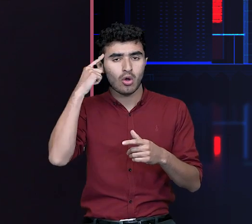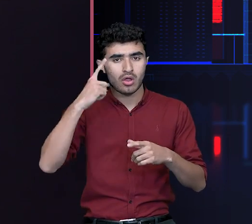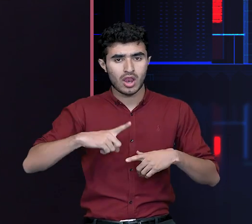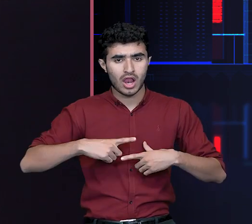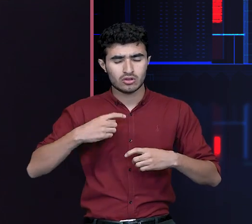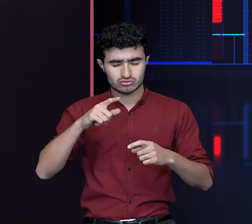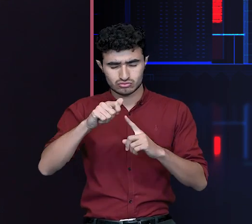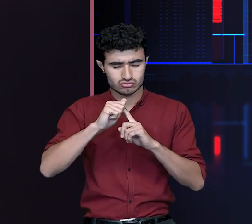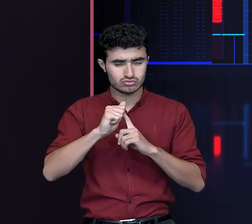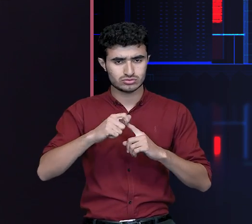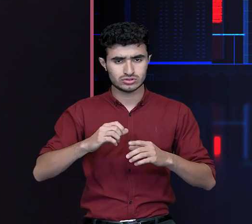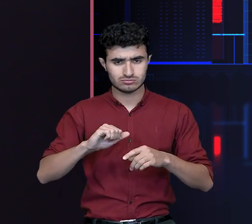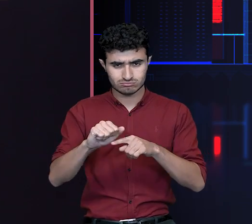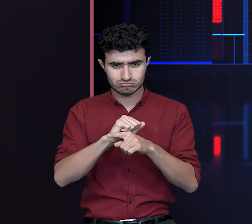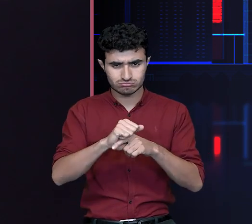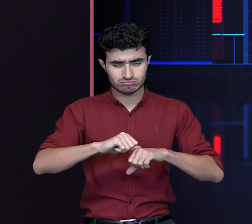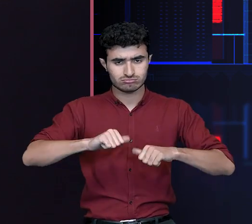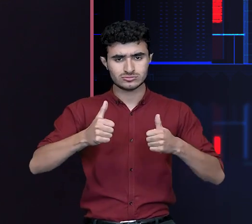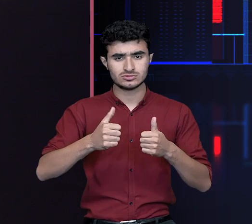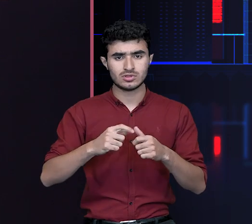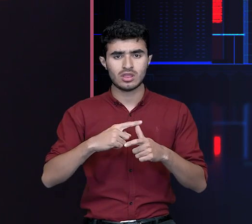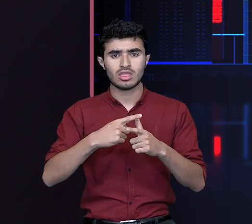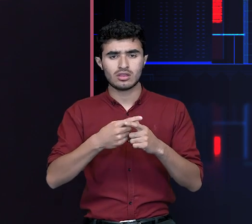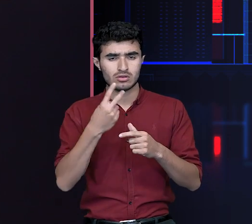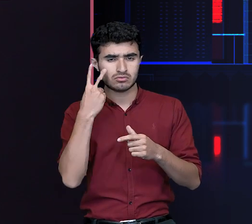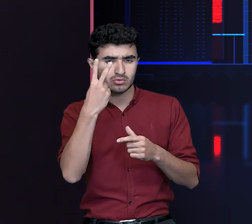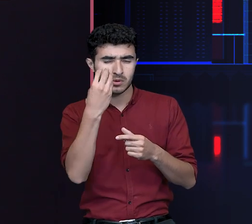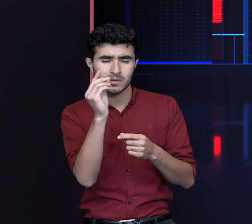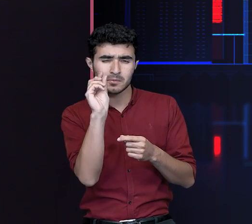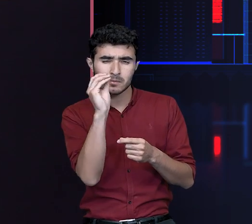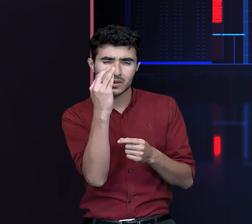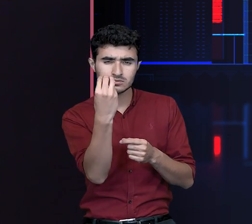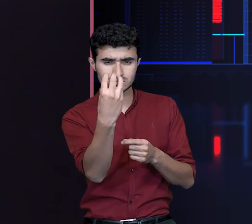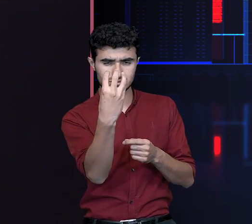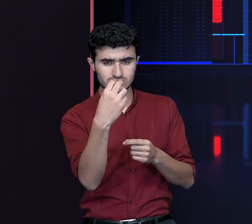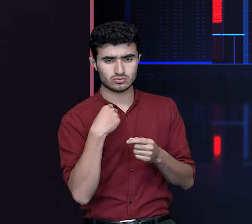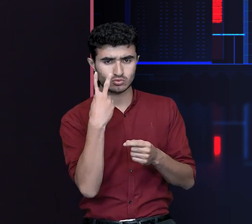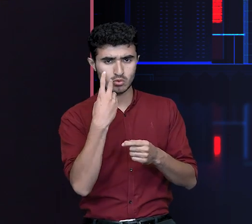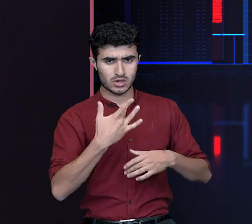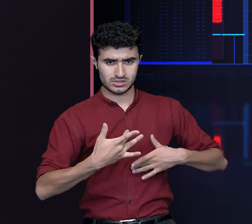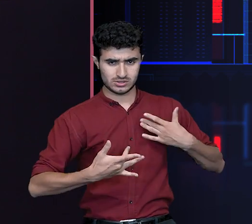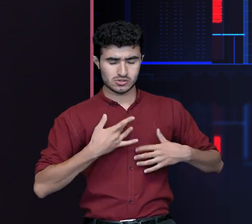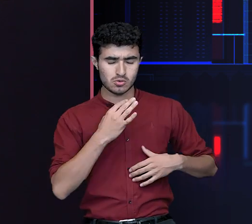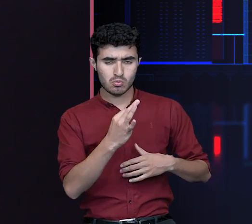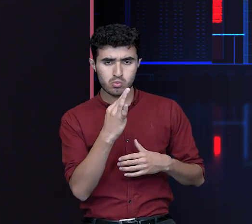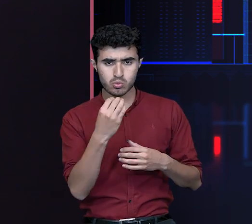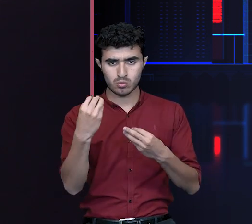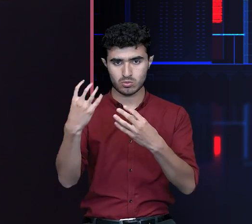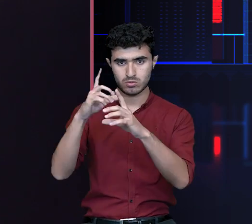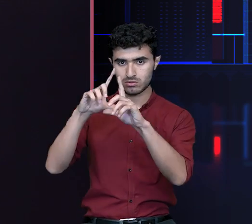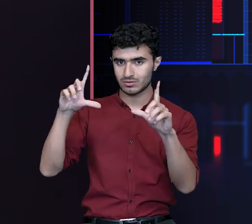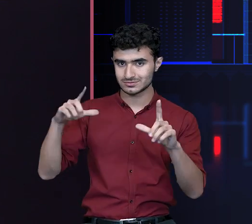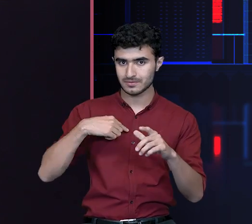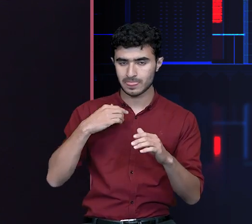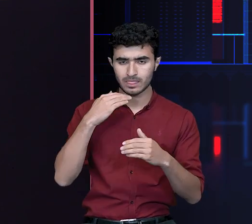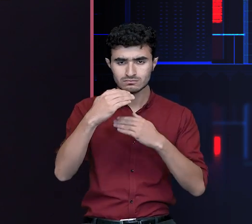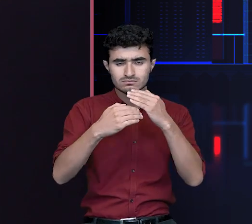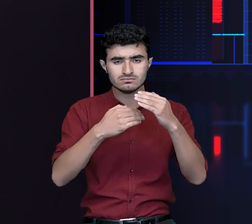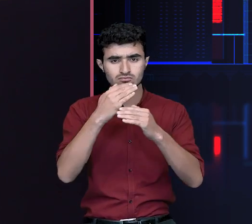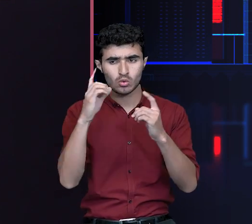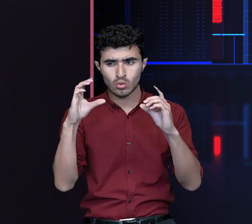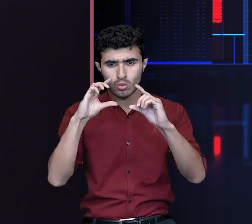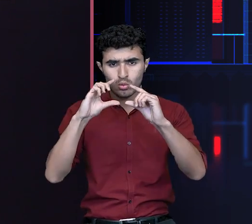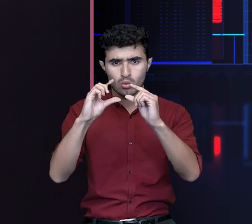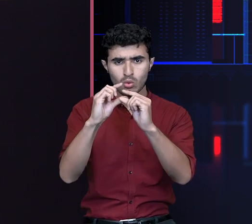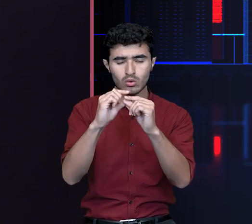got to cope. Then I saw a tiny light. I was overwhelmed by joy and fright. The light came closer